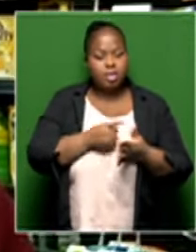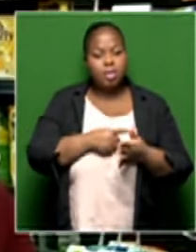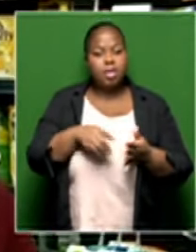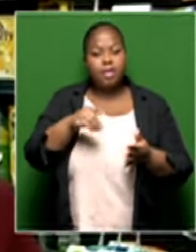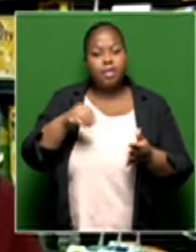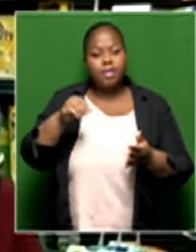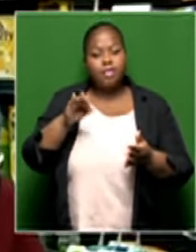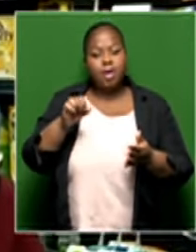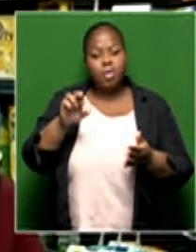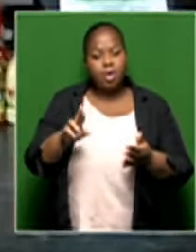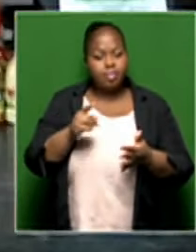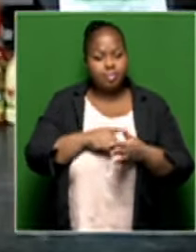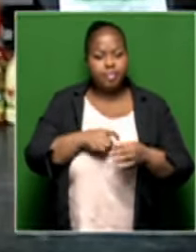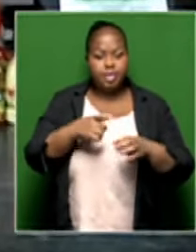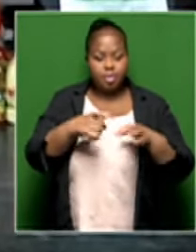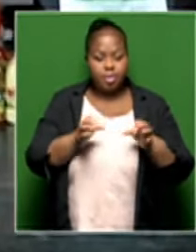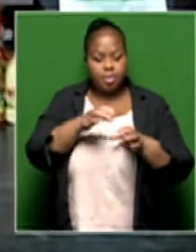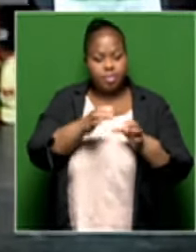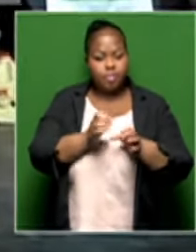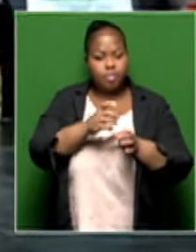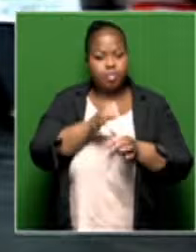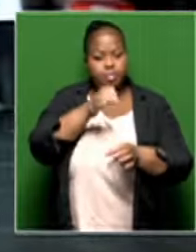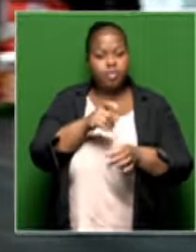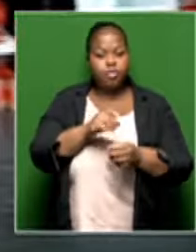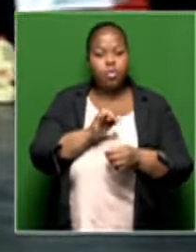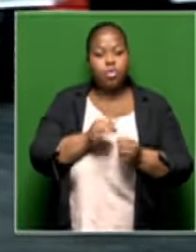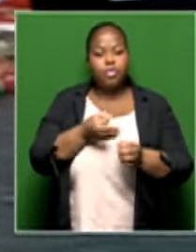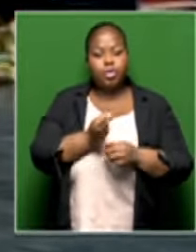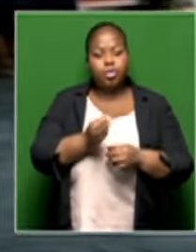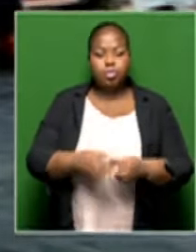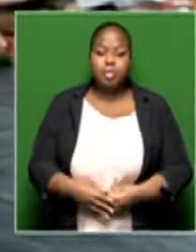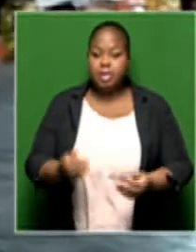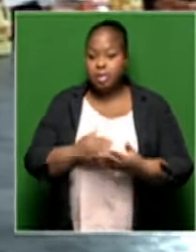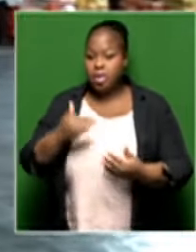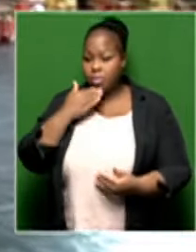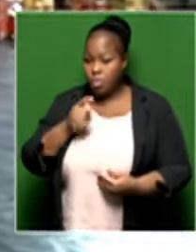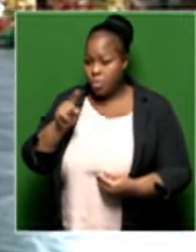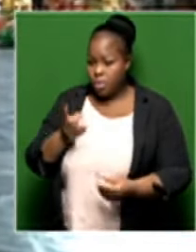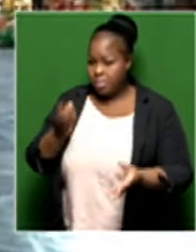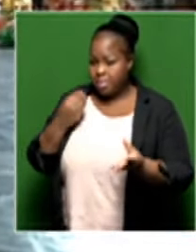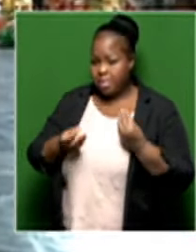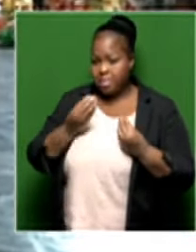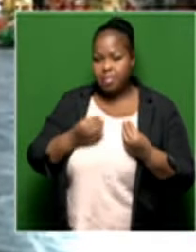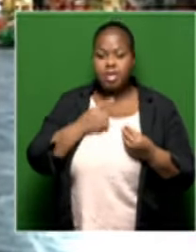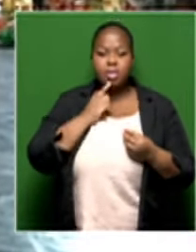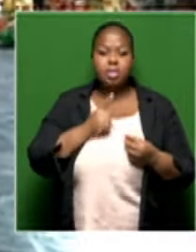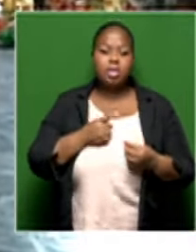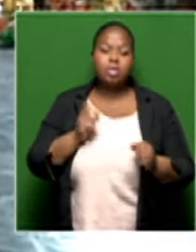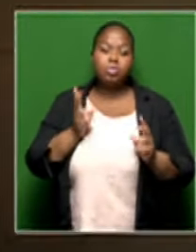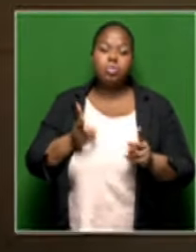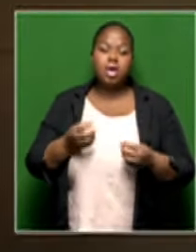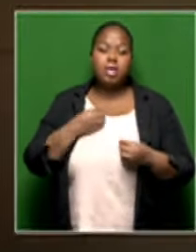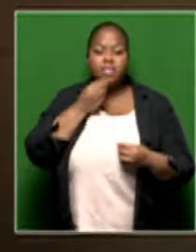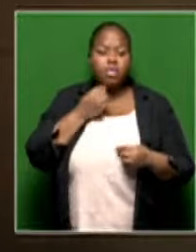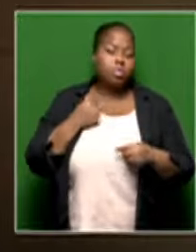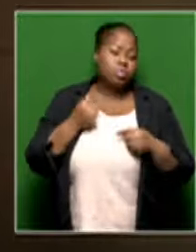flour, tin fish. Those who received some of the parcels say they normally have a food struggle.